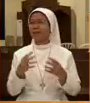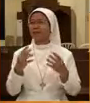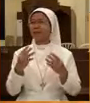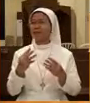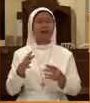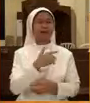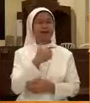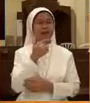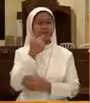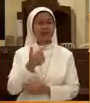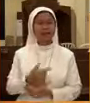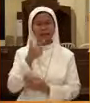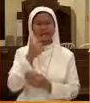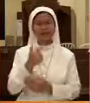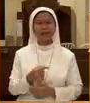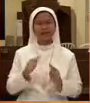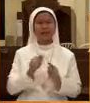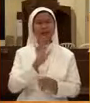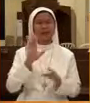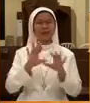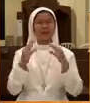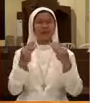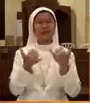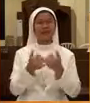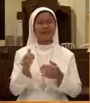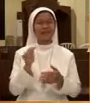Regards. And all your community there.